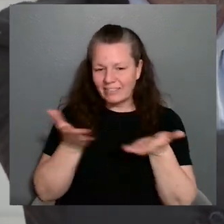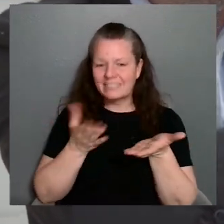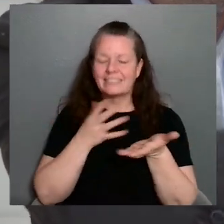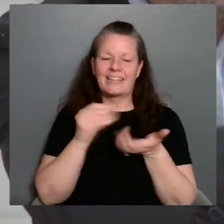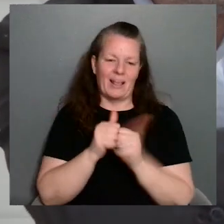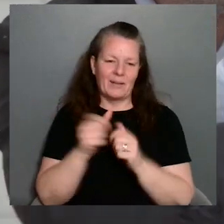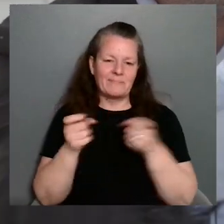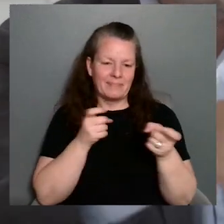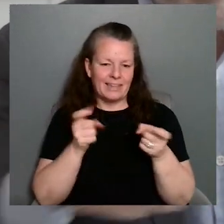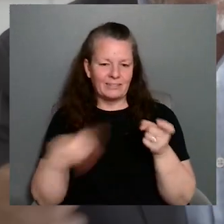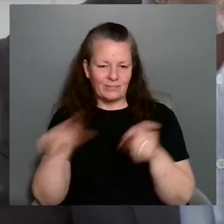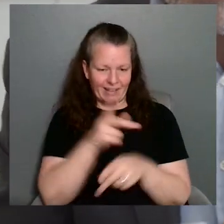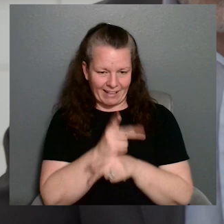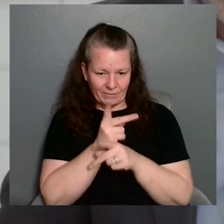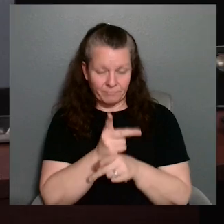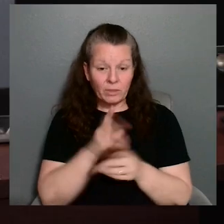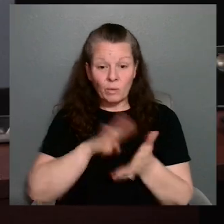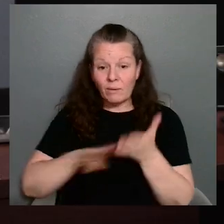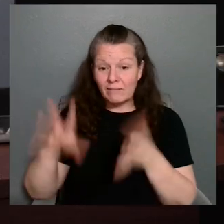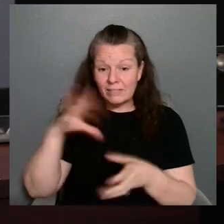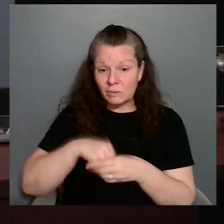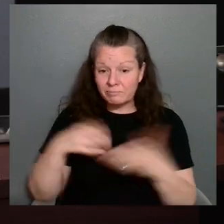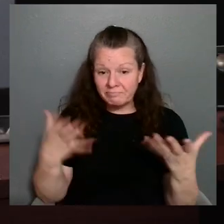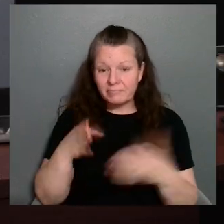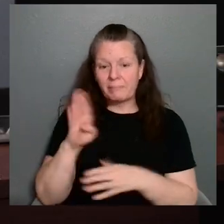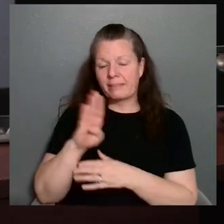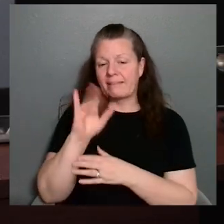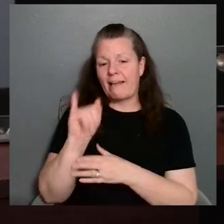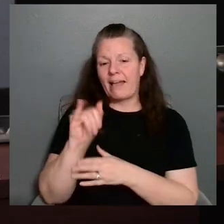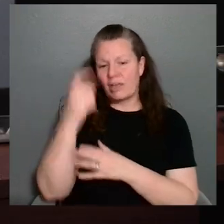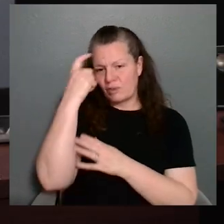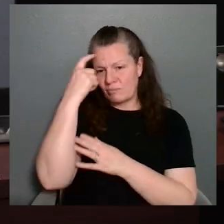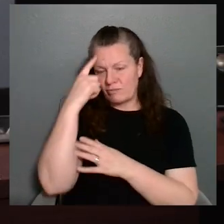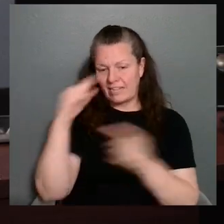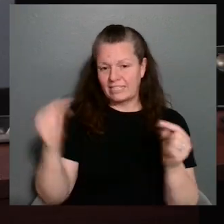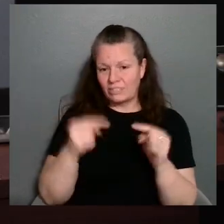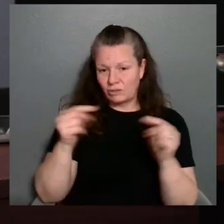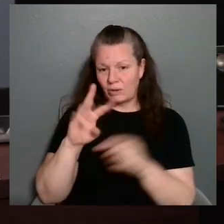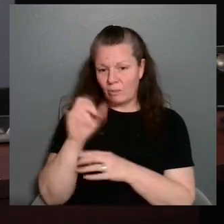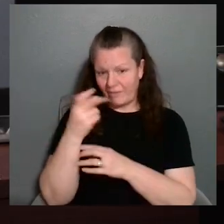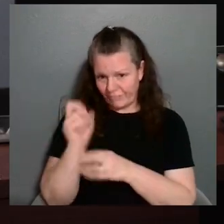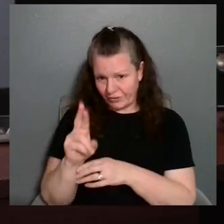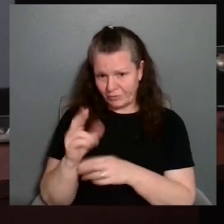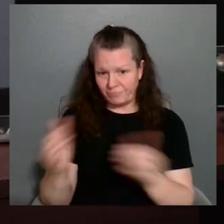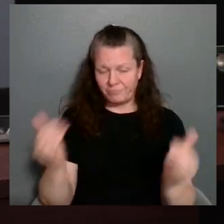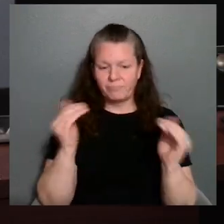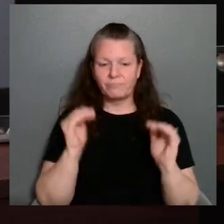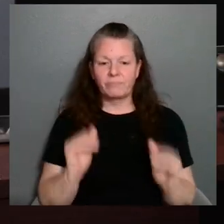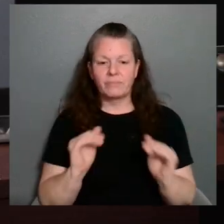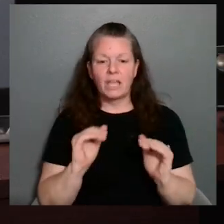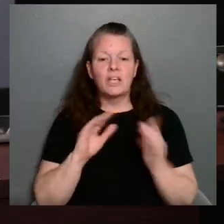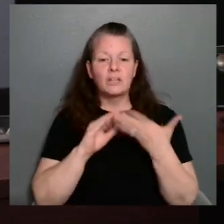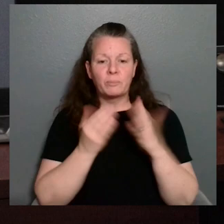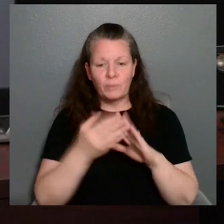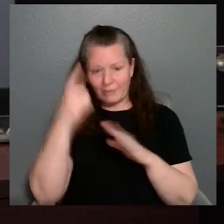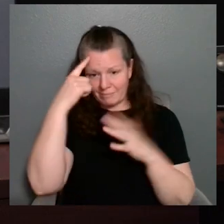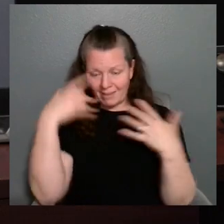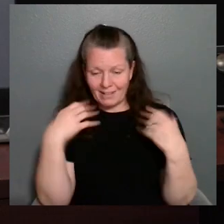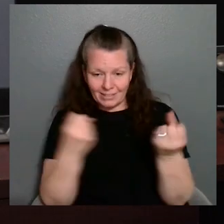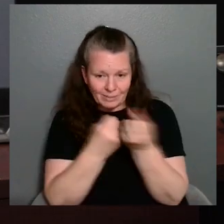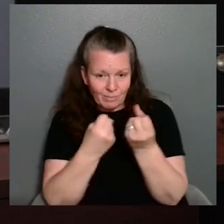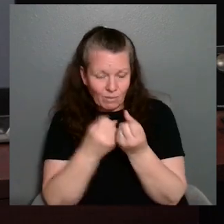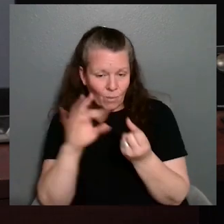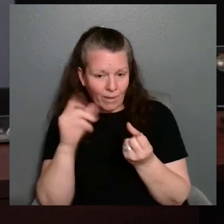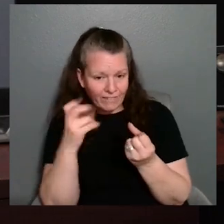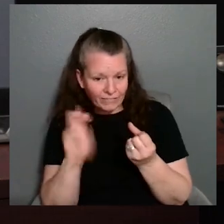these services to manage your care. The waivers include the Brain Injury Waiver, BI,